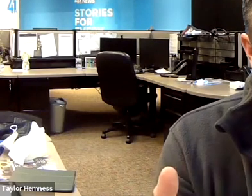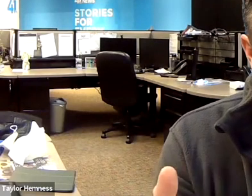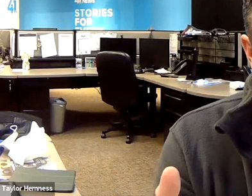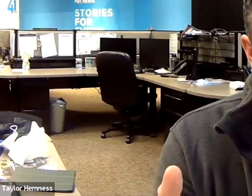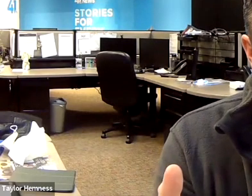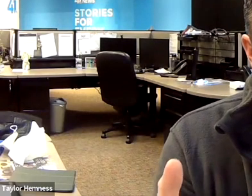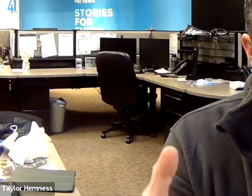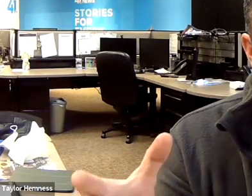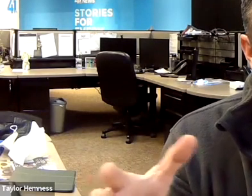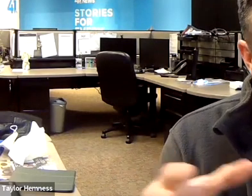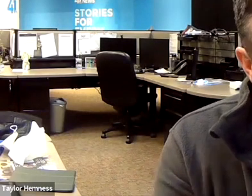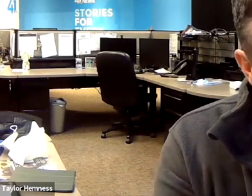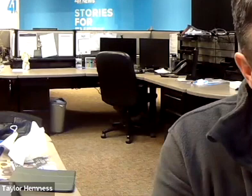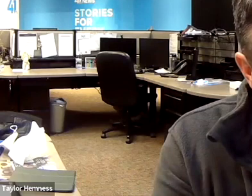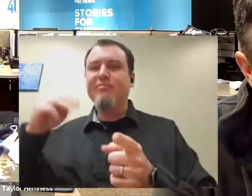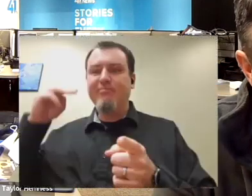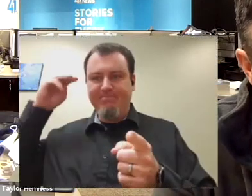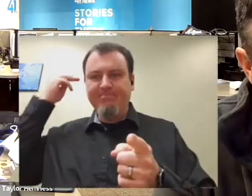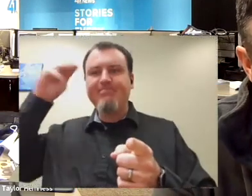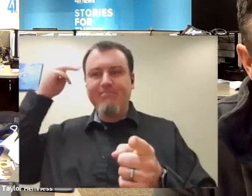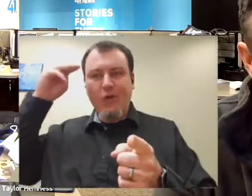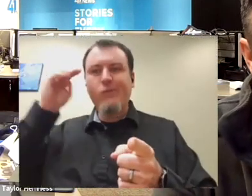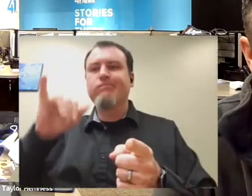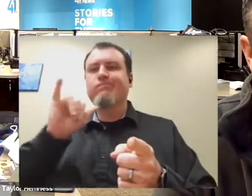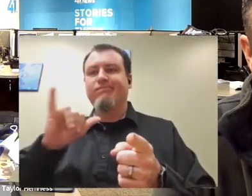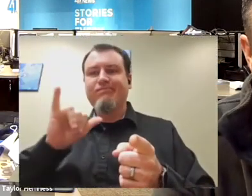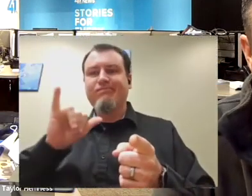missionary work on a local level.